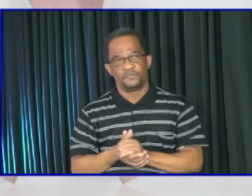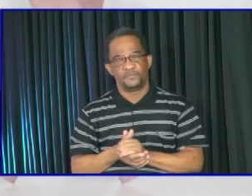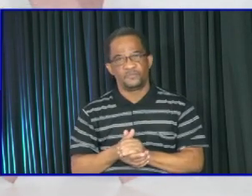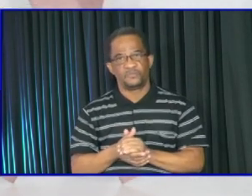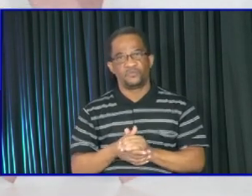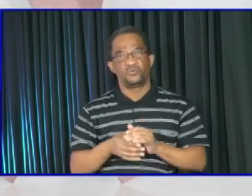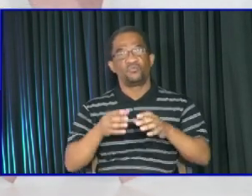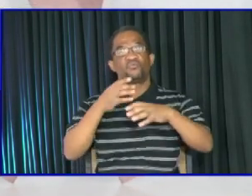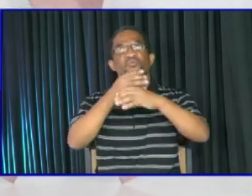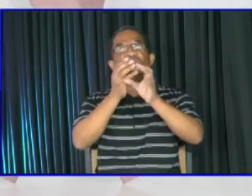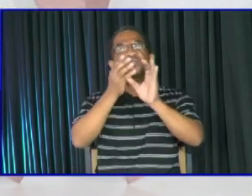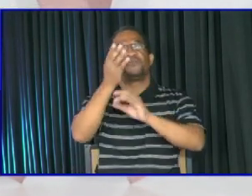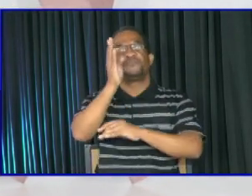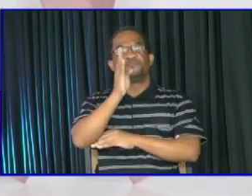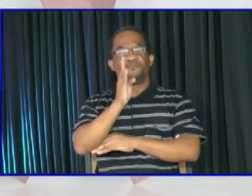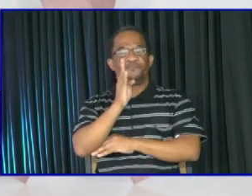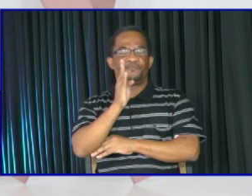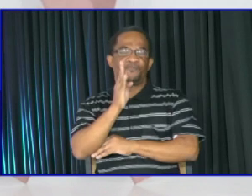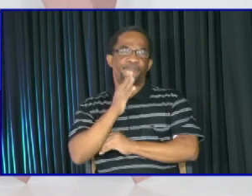Creator God,